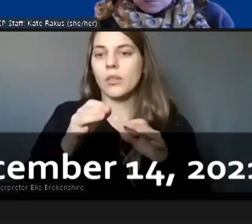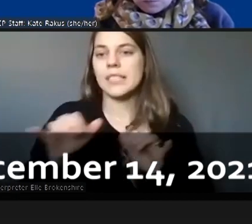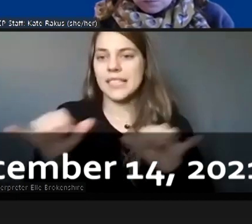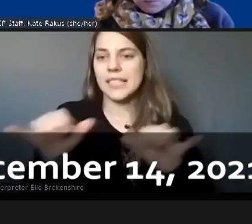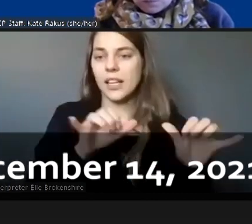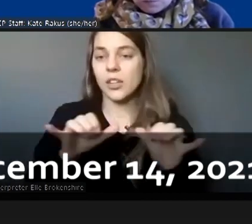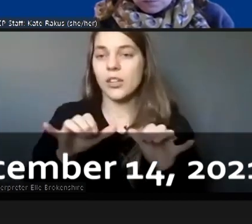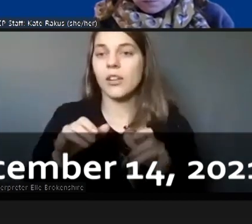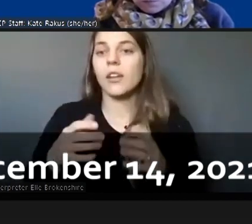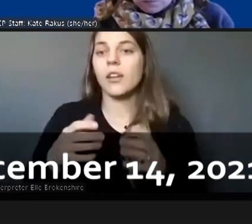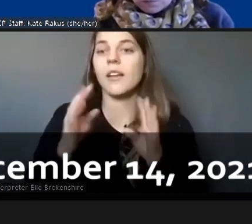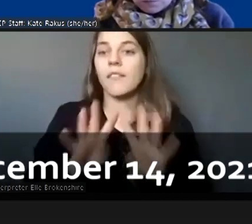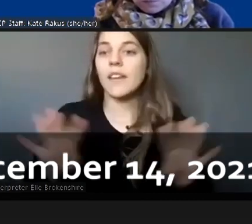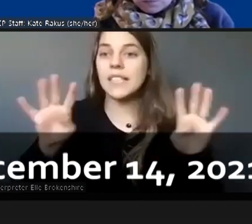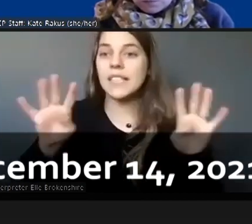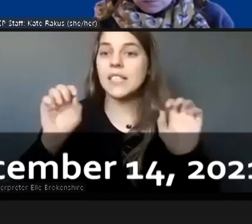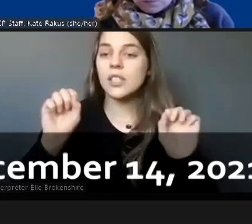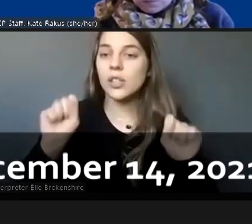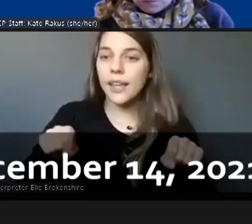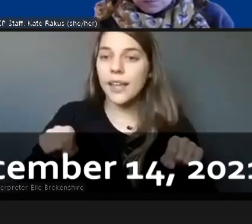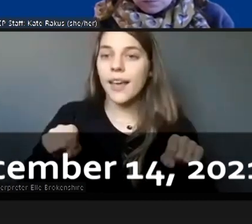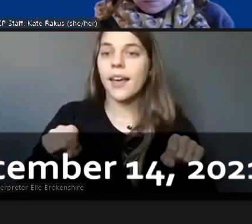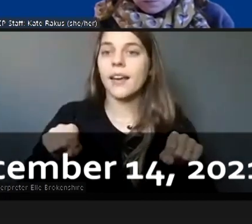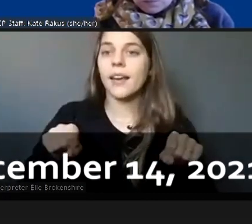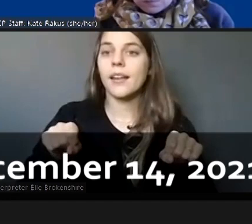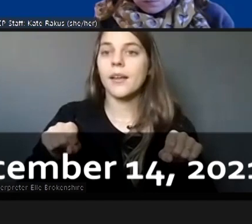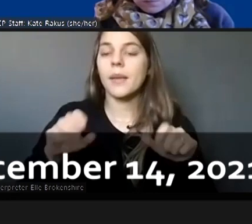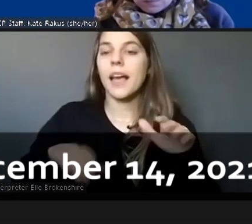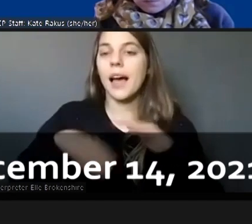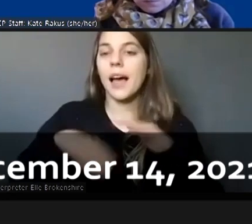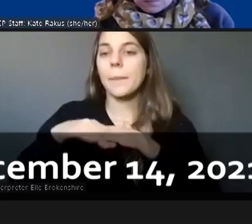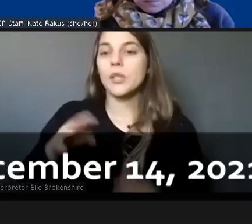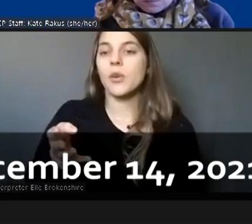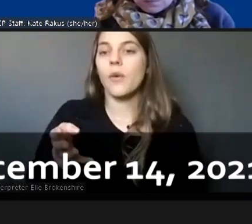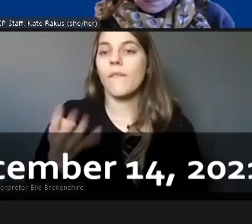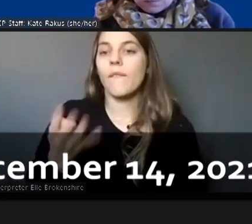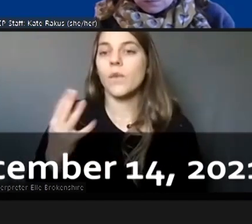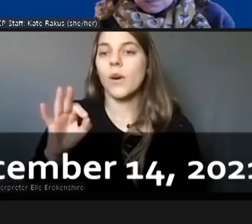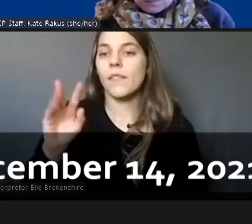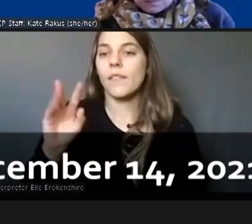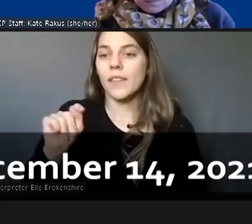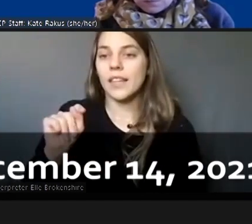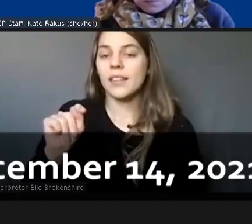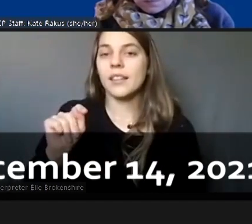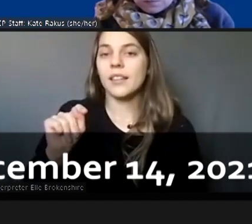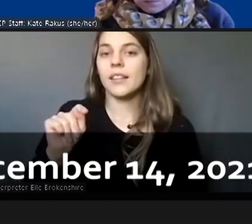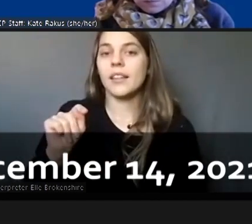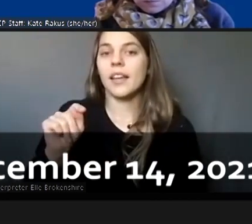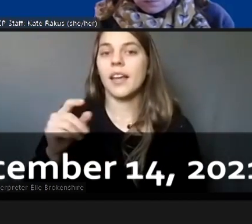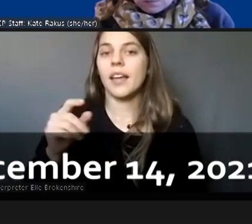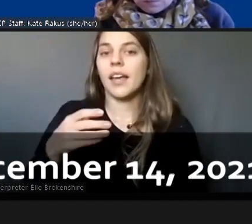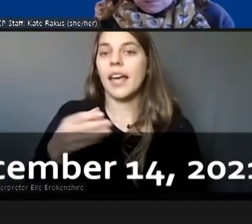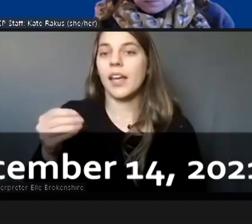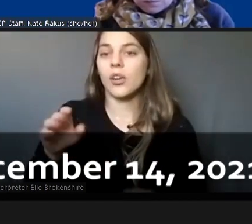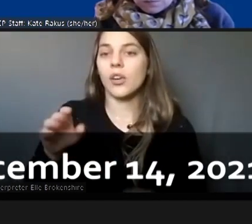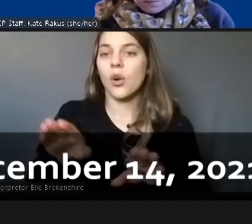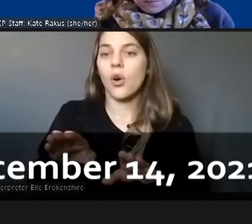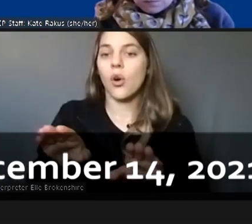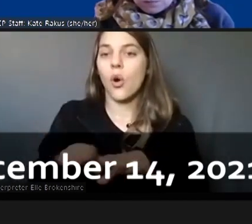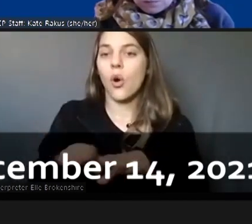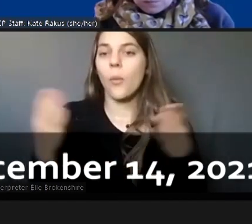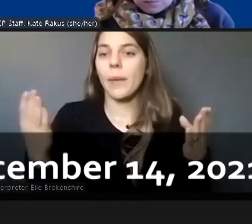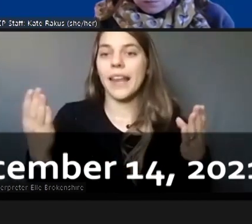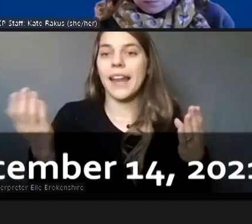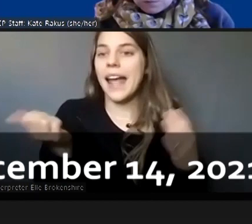close, they can be 4 foot and open anywhere on the property. But once